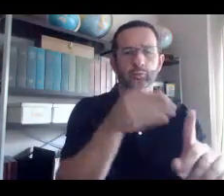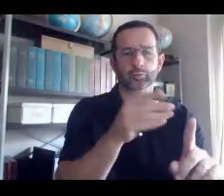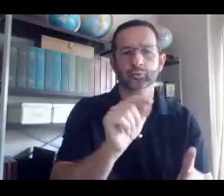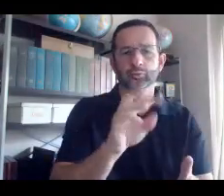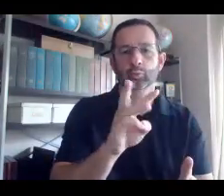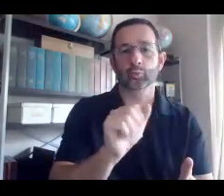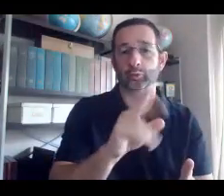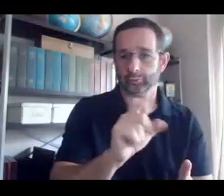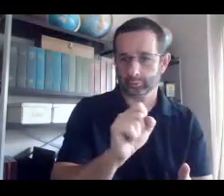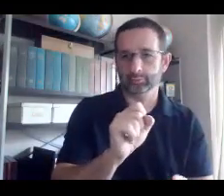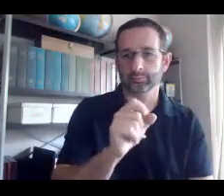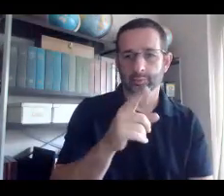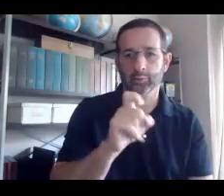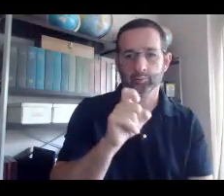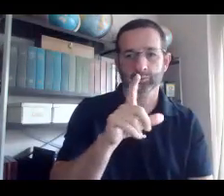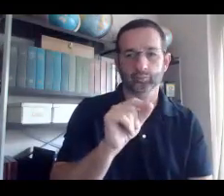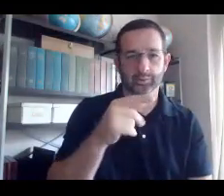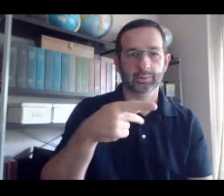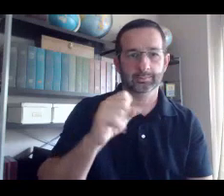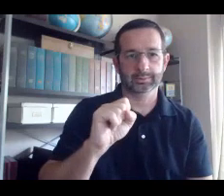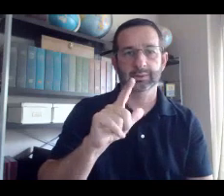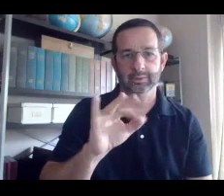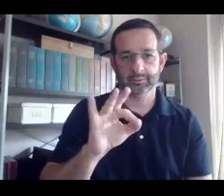Oh, how they go towards